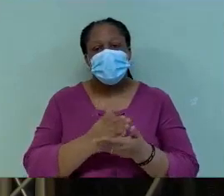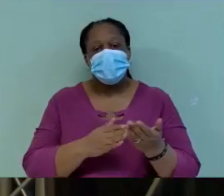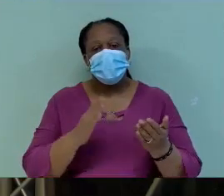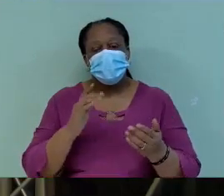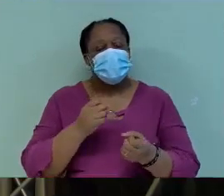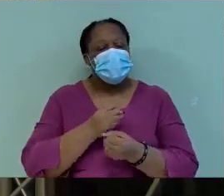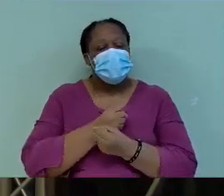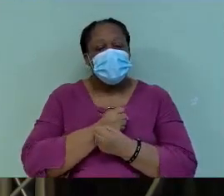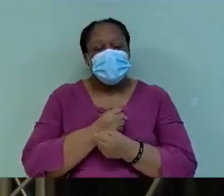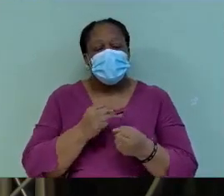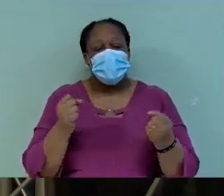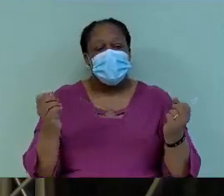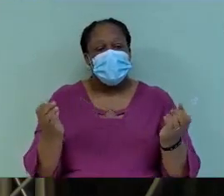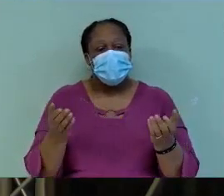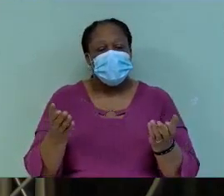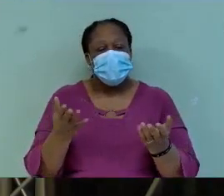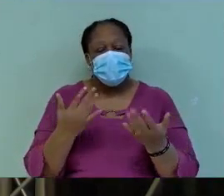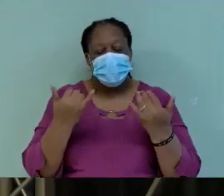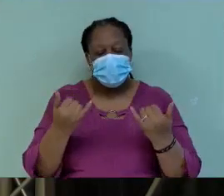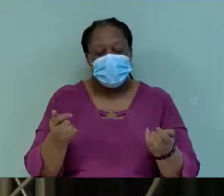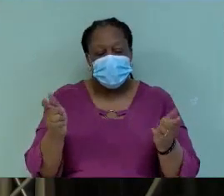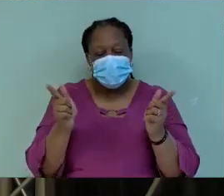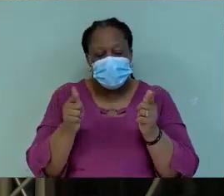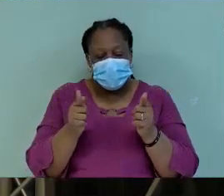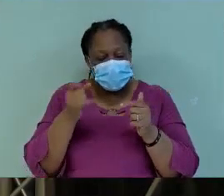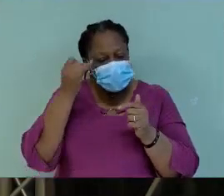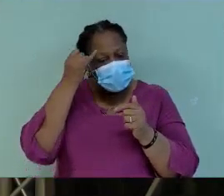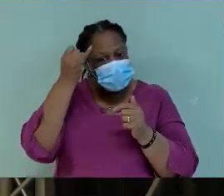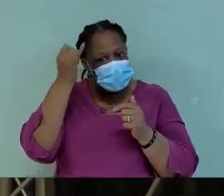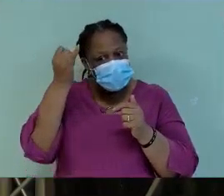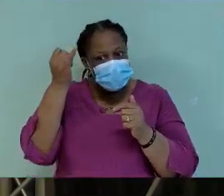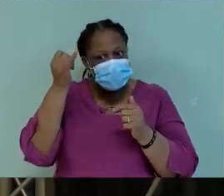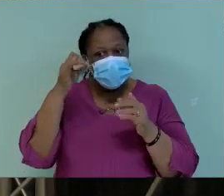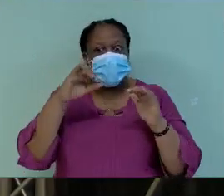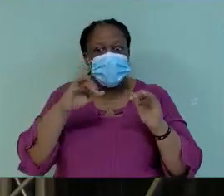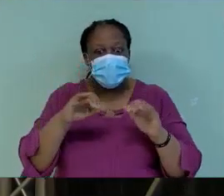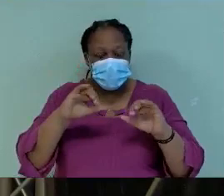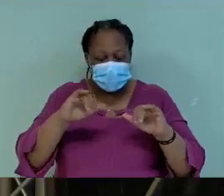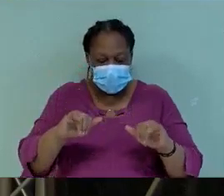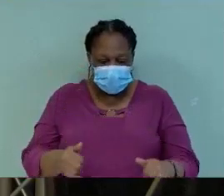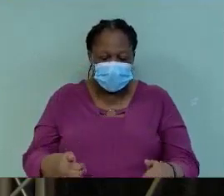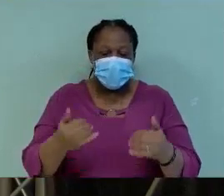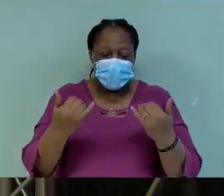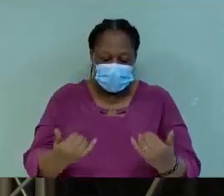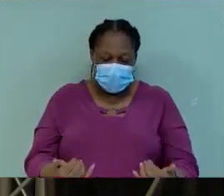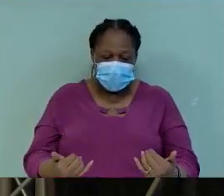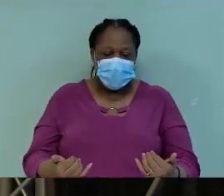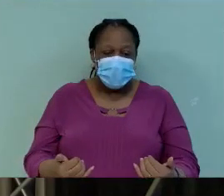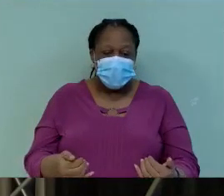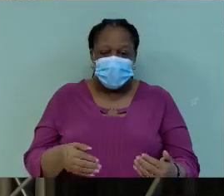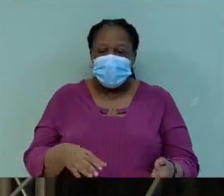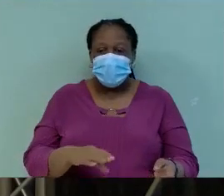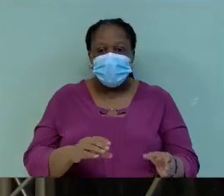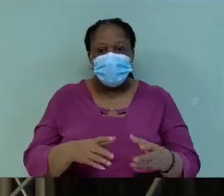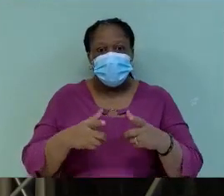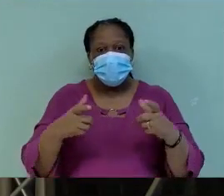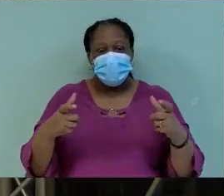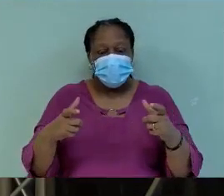that started with a small idea, and this small idea became something of a movement. And I speak